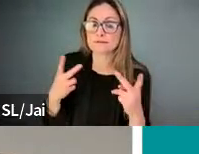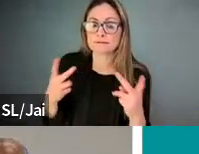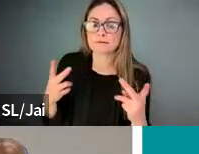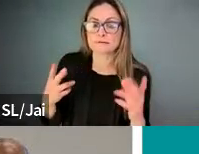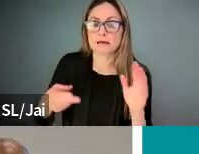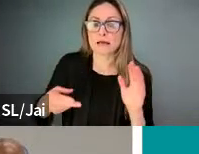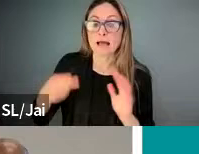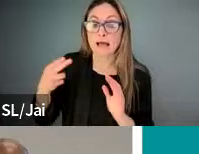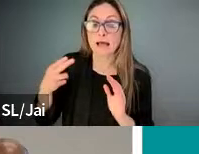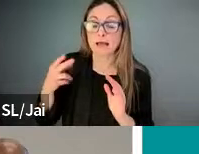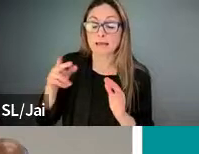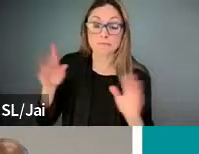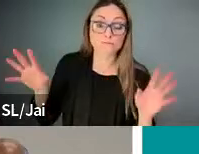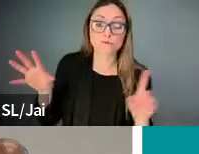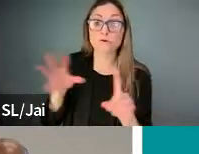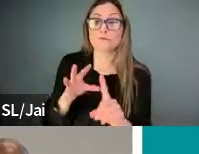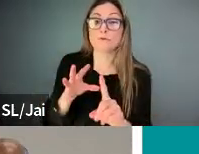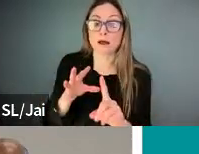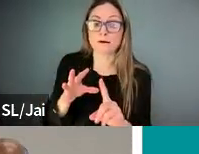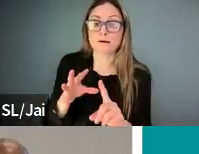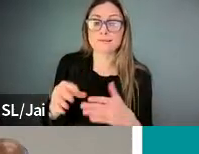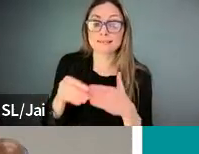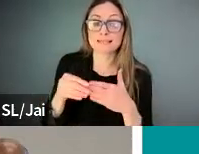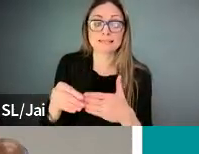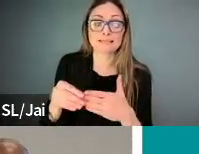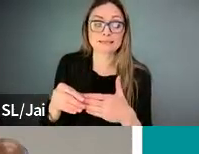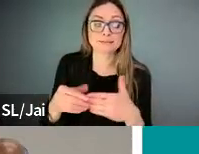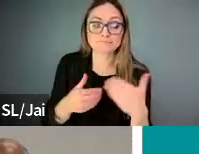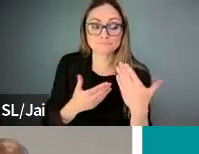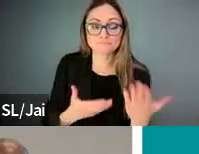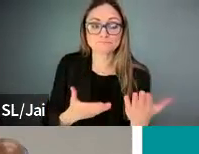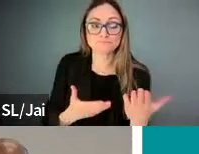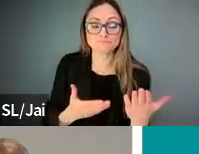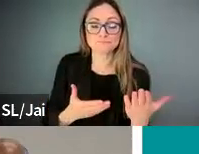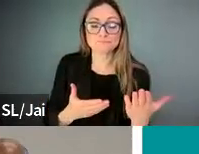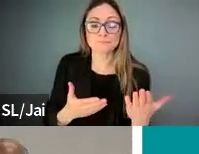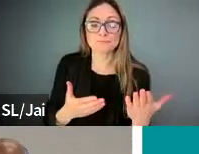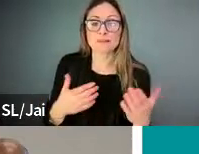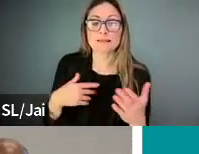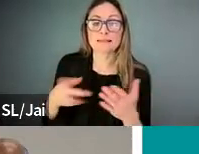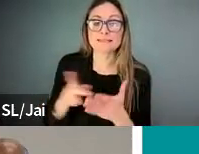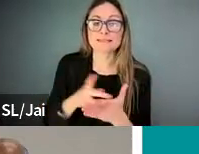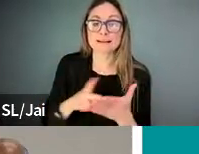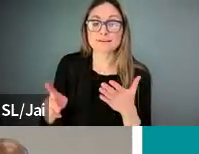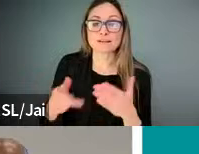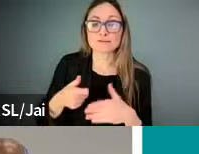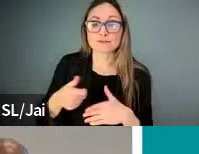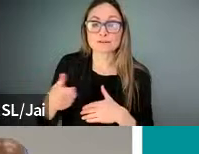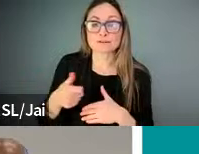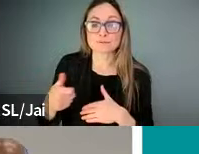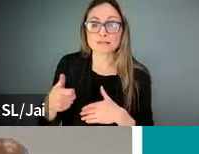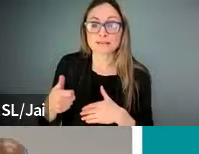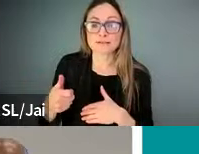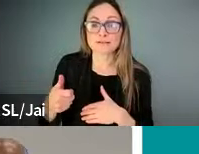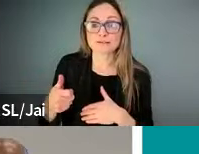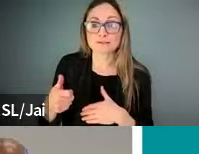One, not to bury the lead, is a headliner. We had the Secretary of Transportation, Pete Buttigieg, come to